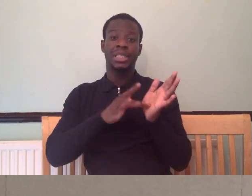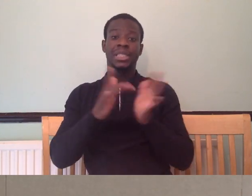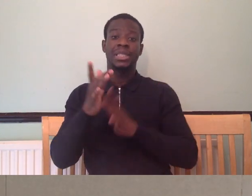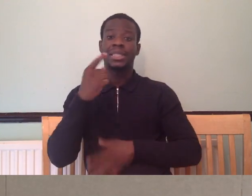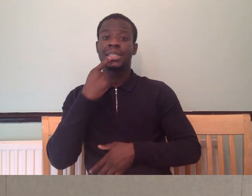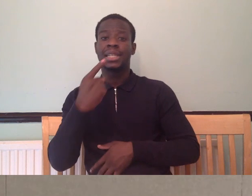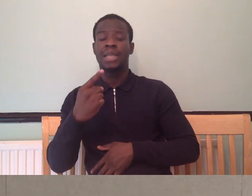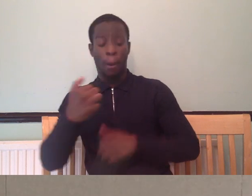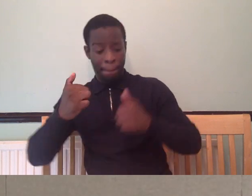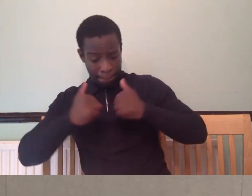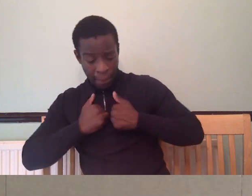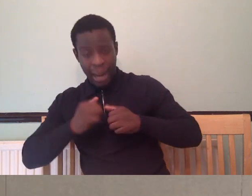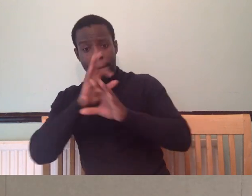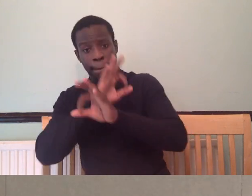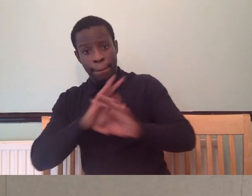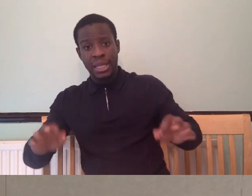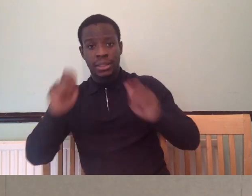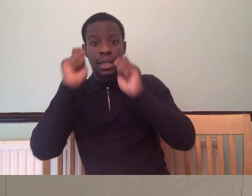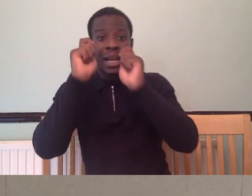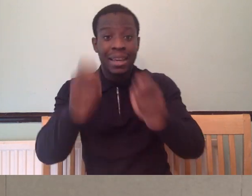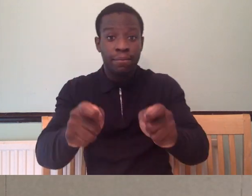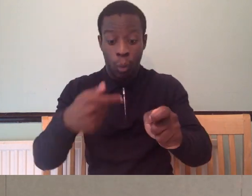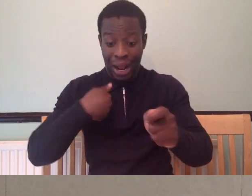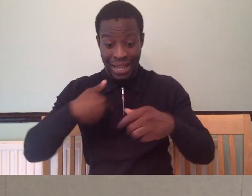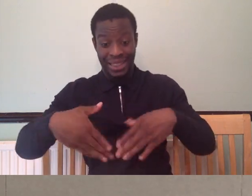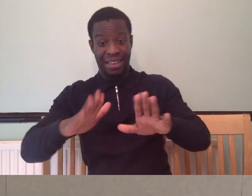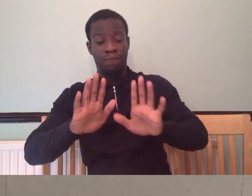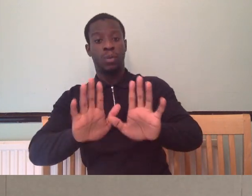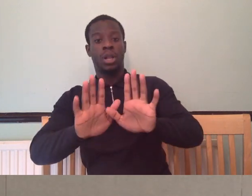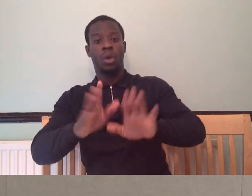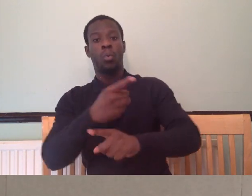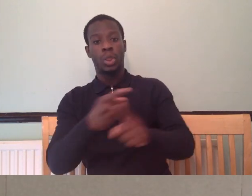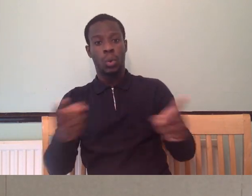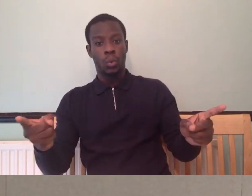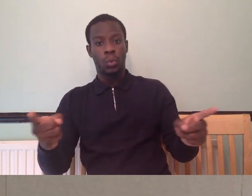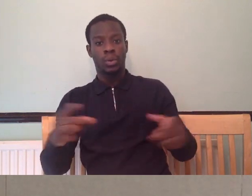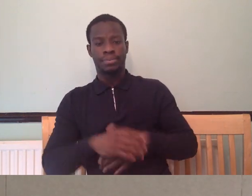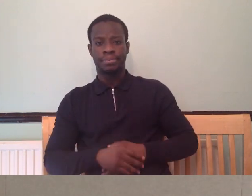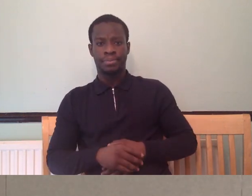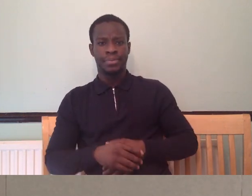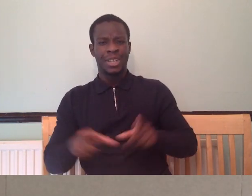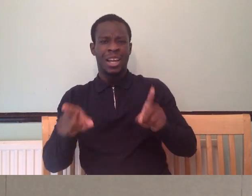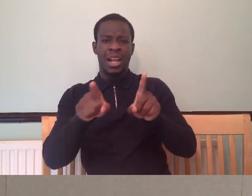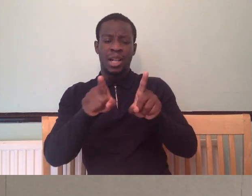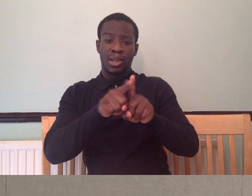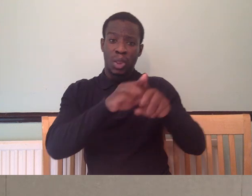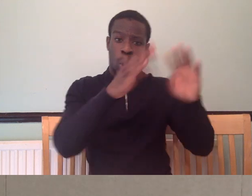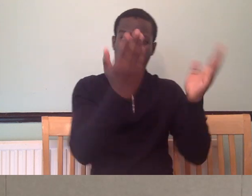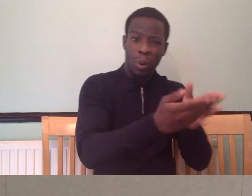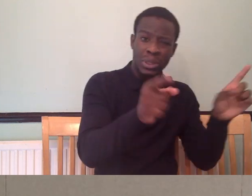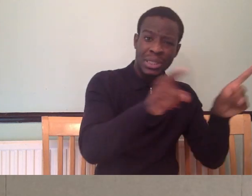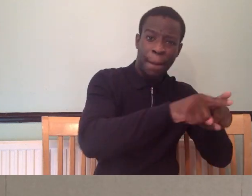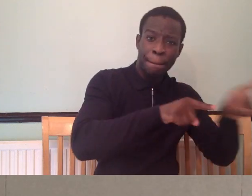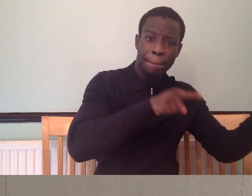peace I give you, my peace I leave with you. It's not a peace like the world